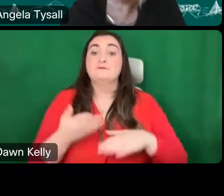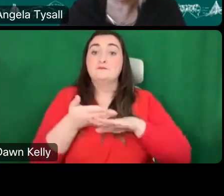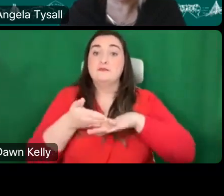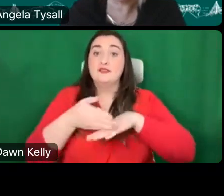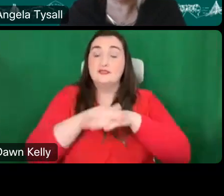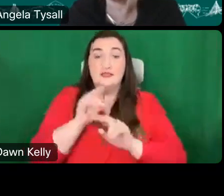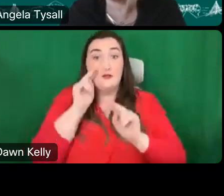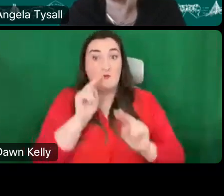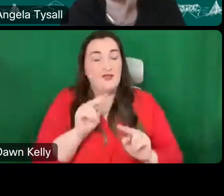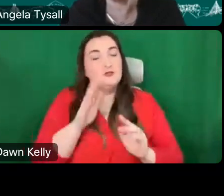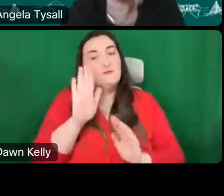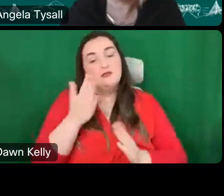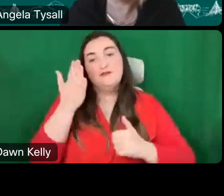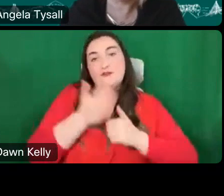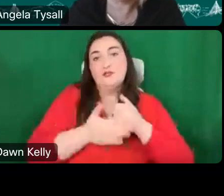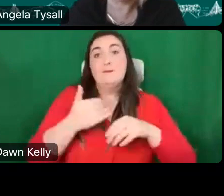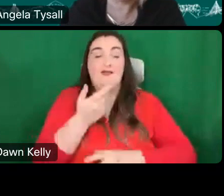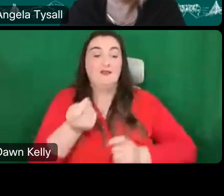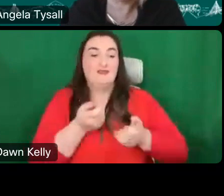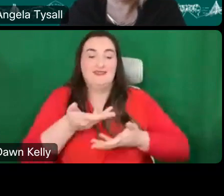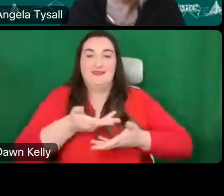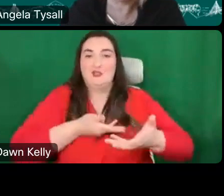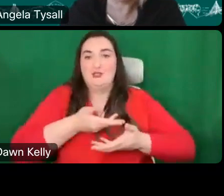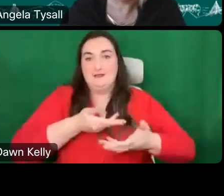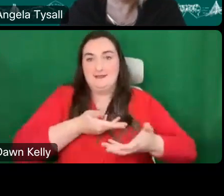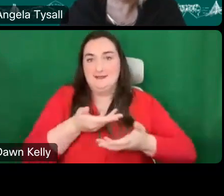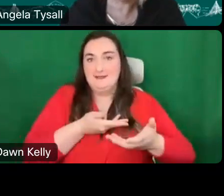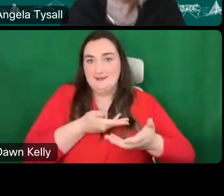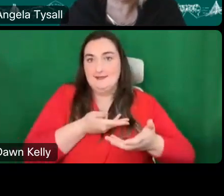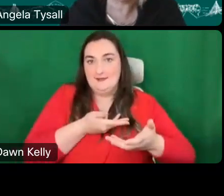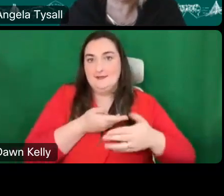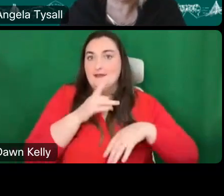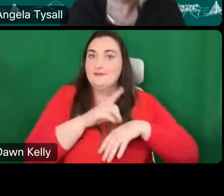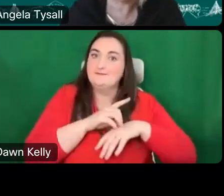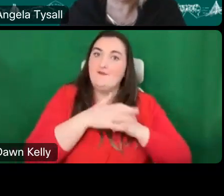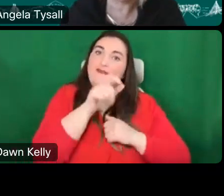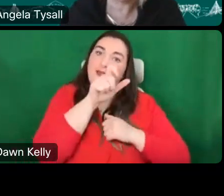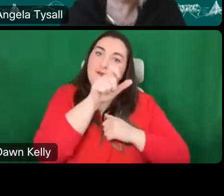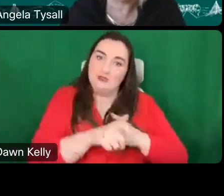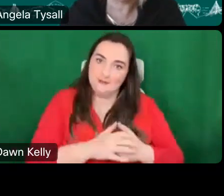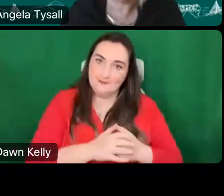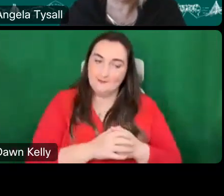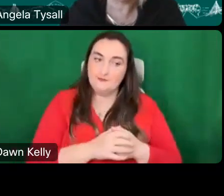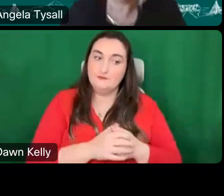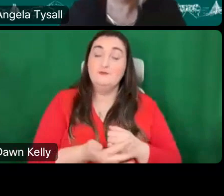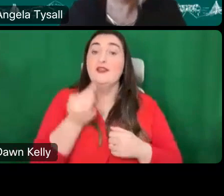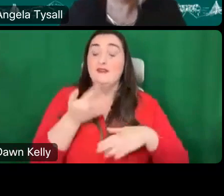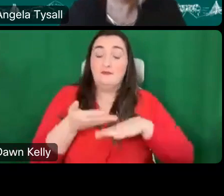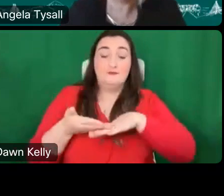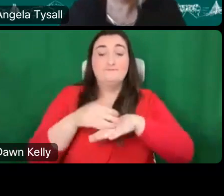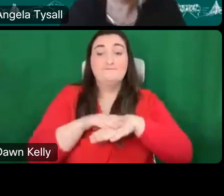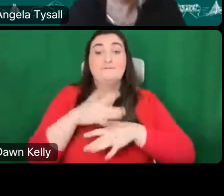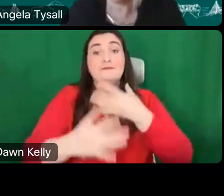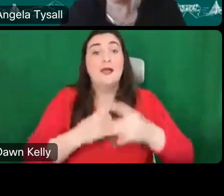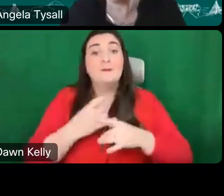must be completed by the treating consultant for the person. So if a death occurs within the